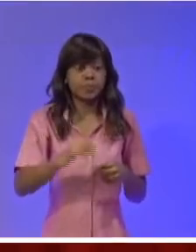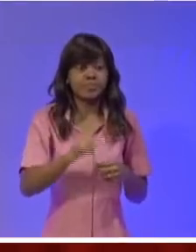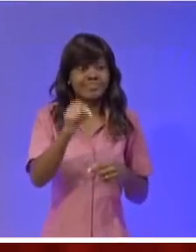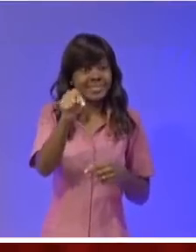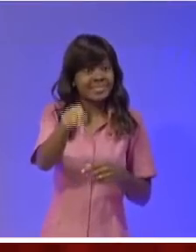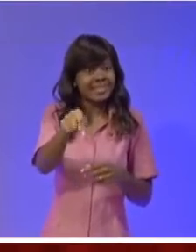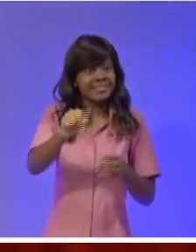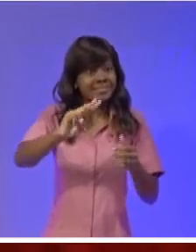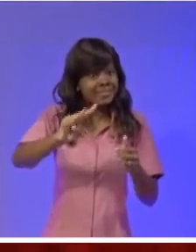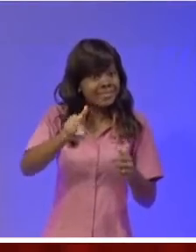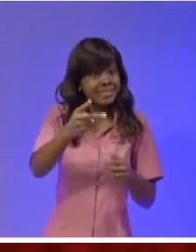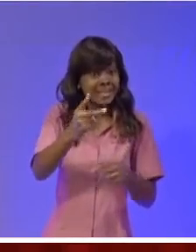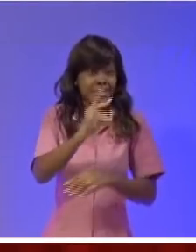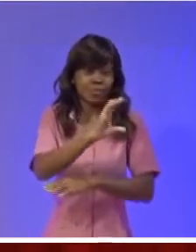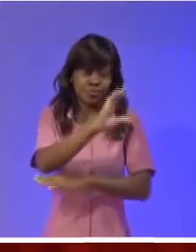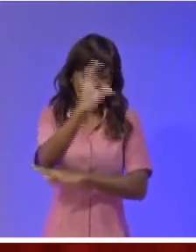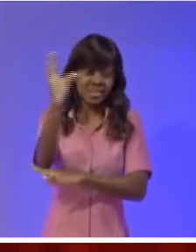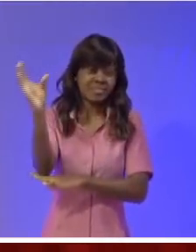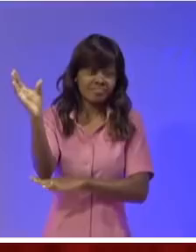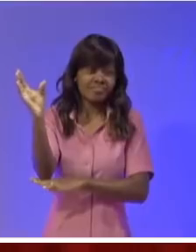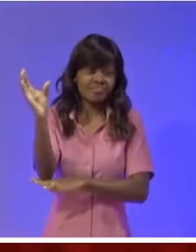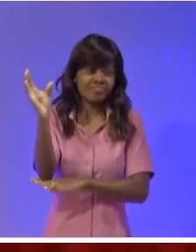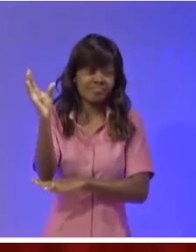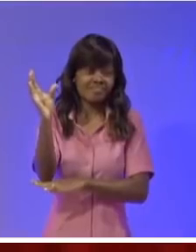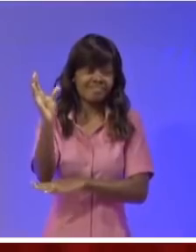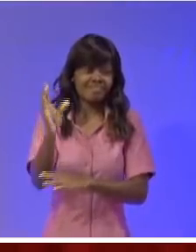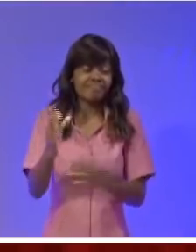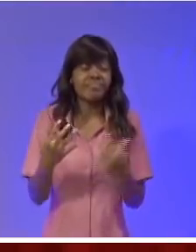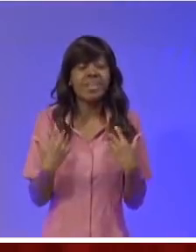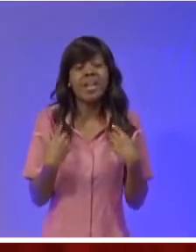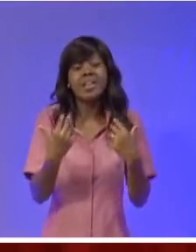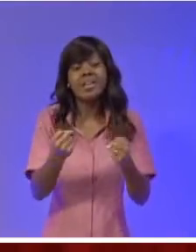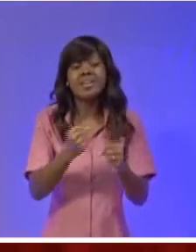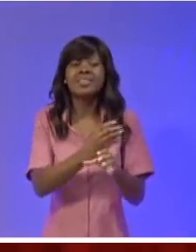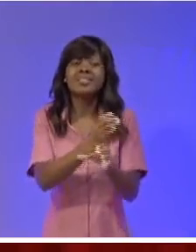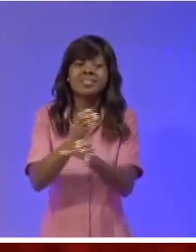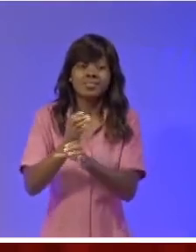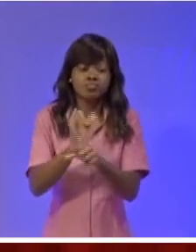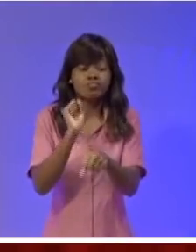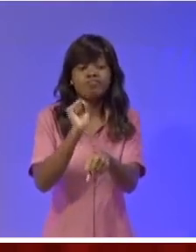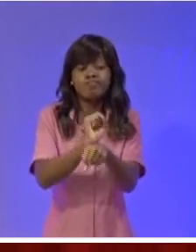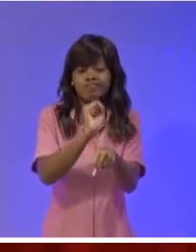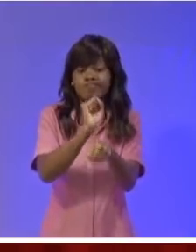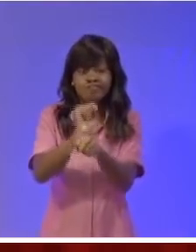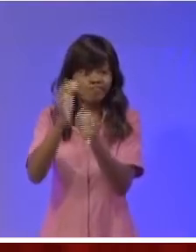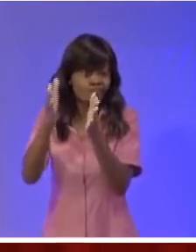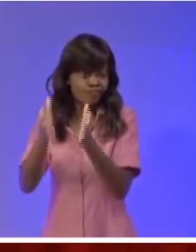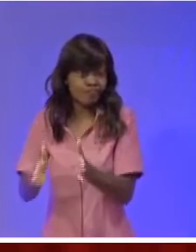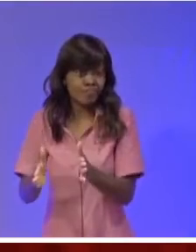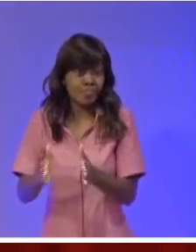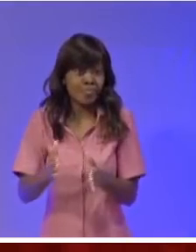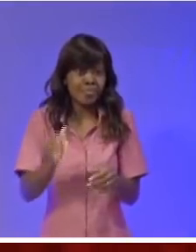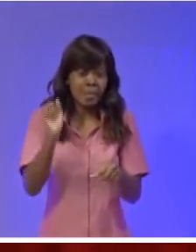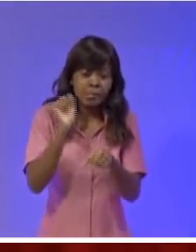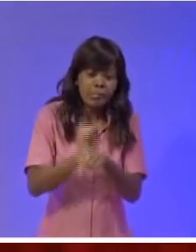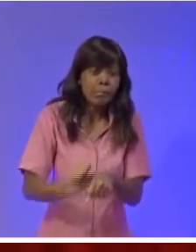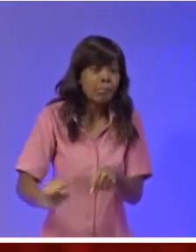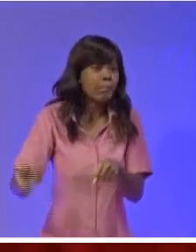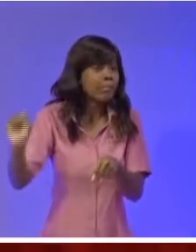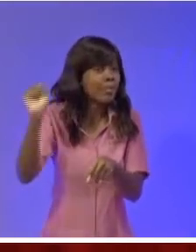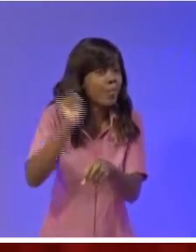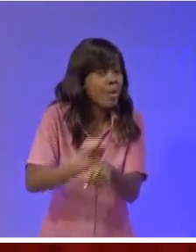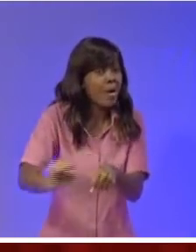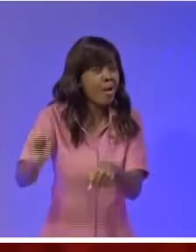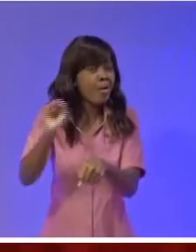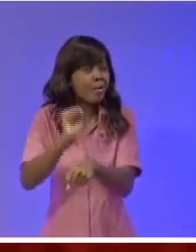Christmas, healthcare workers have been working continuously to fight the pandemic. How is the Minister of Health doing? How are